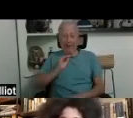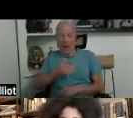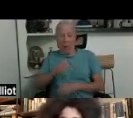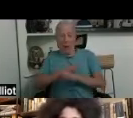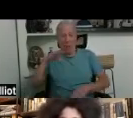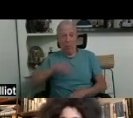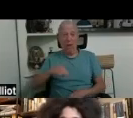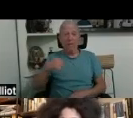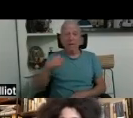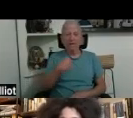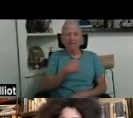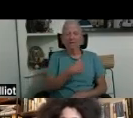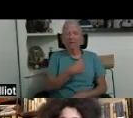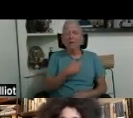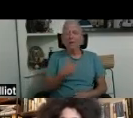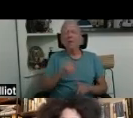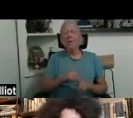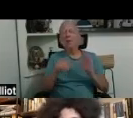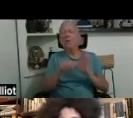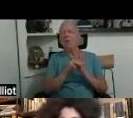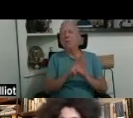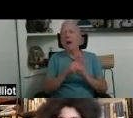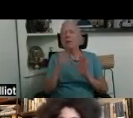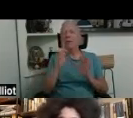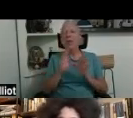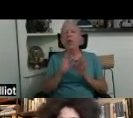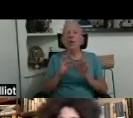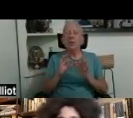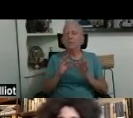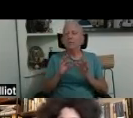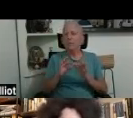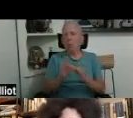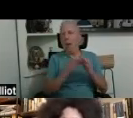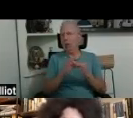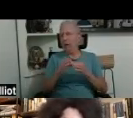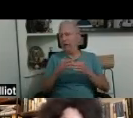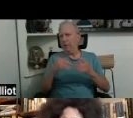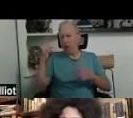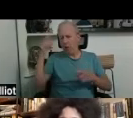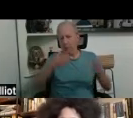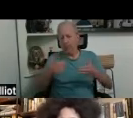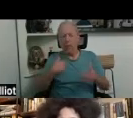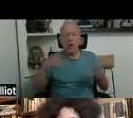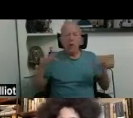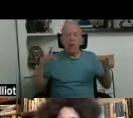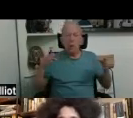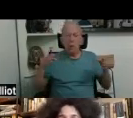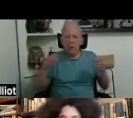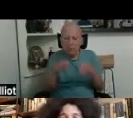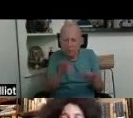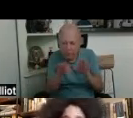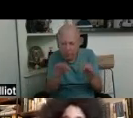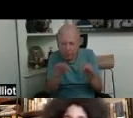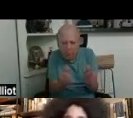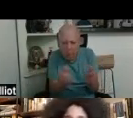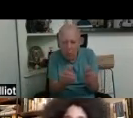we've developed a different model for cooperative governance. Rather than concentrating governance decisions at